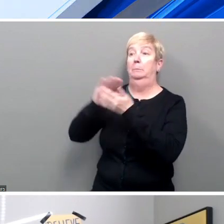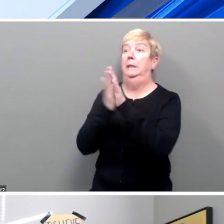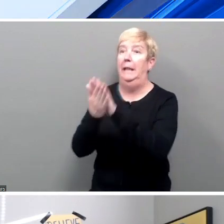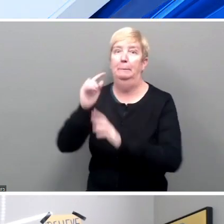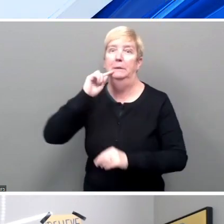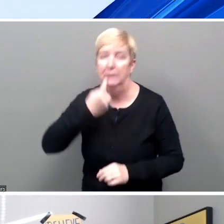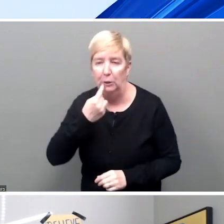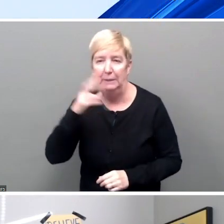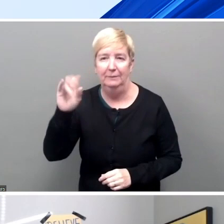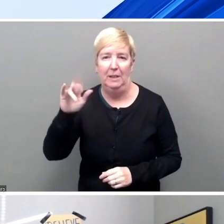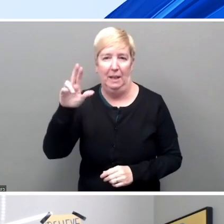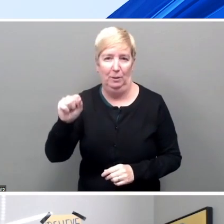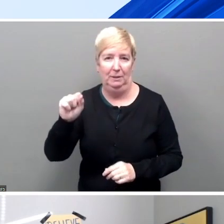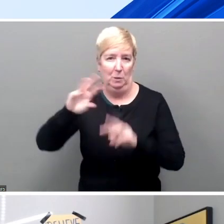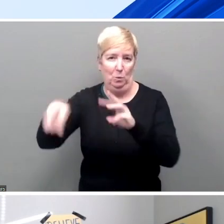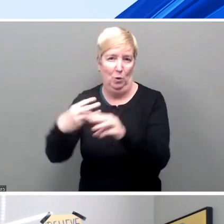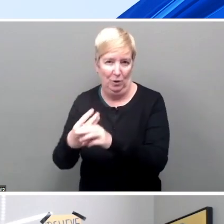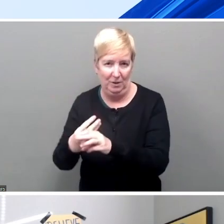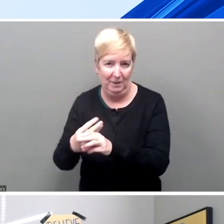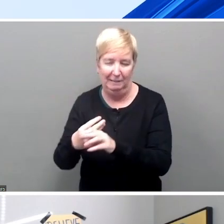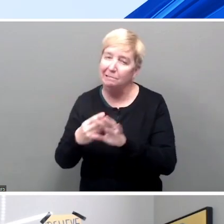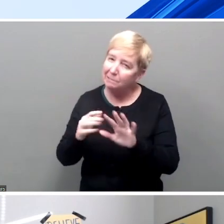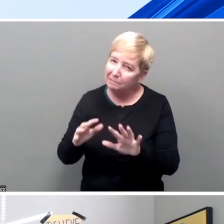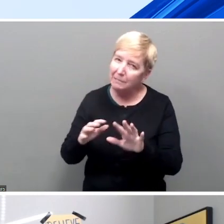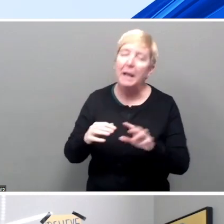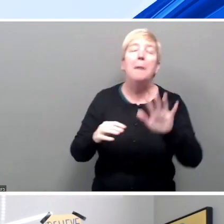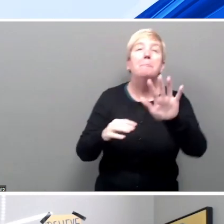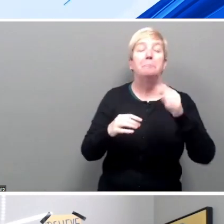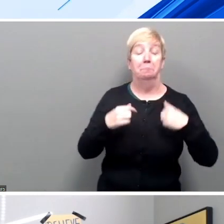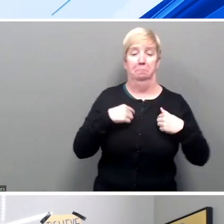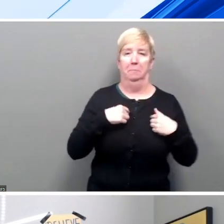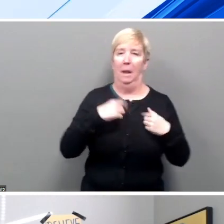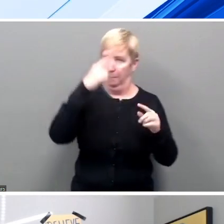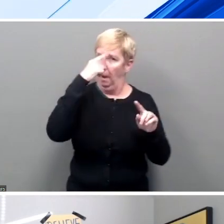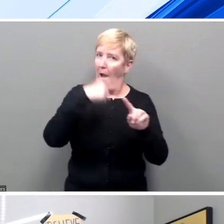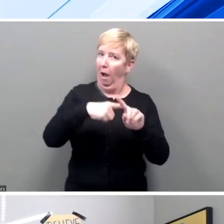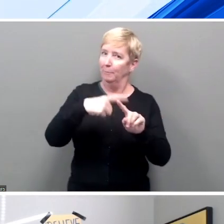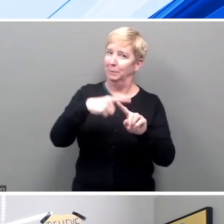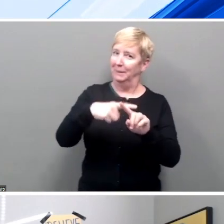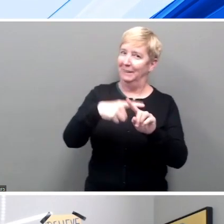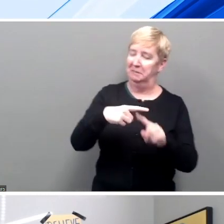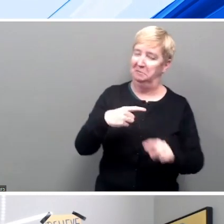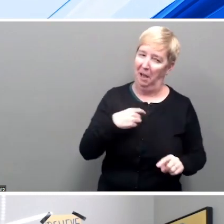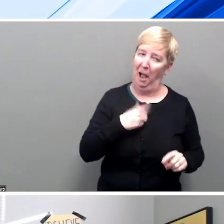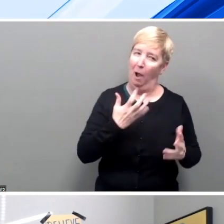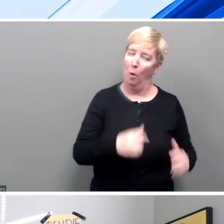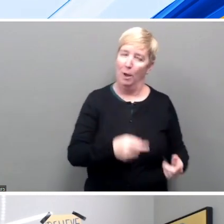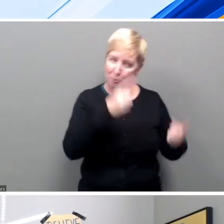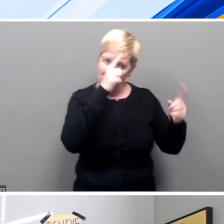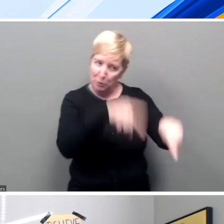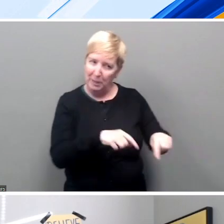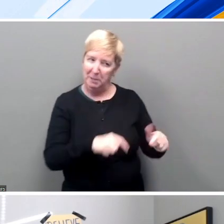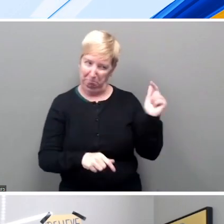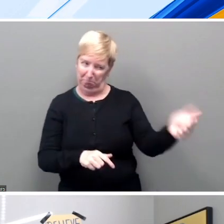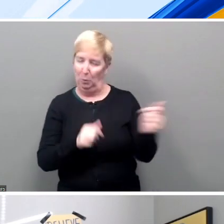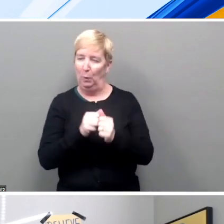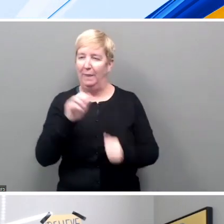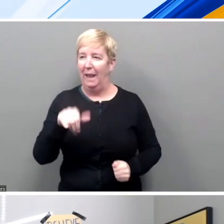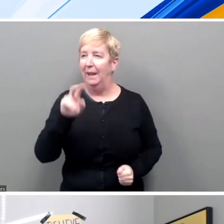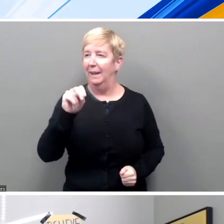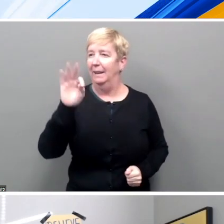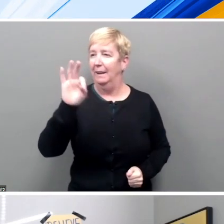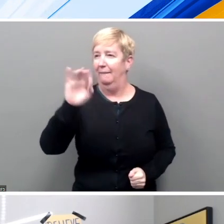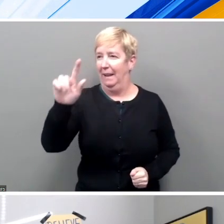think there's a really optimistic part of me that wants to be on the side of the NFL doctor and go, yeah, boy, I sure hope that the